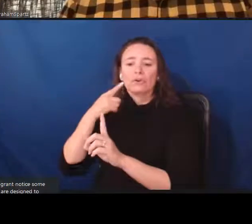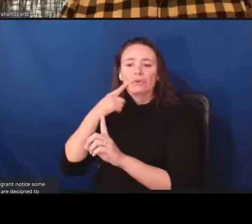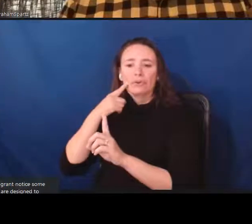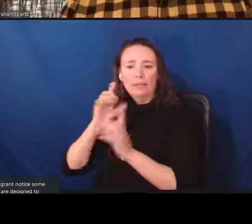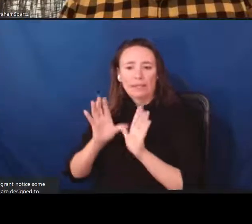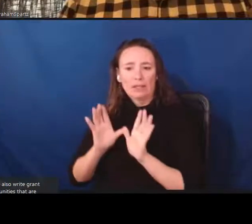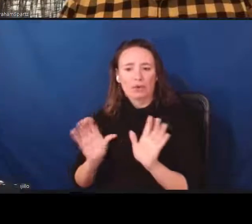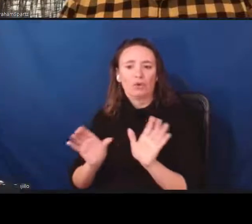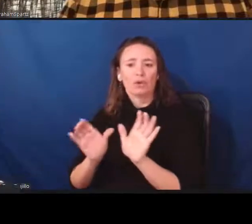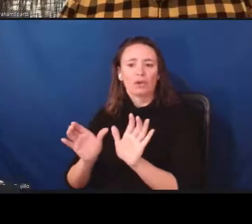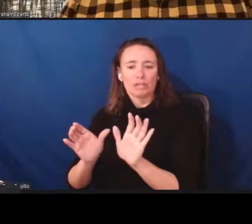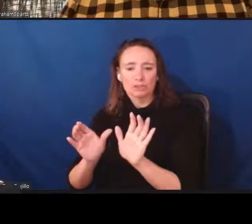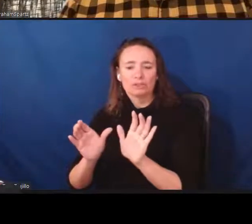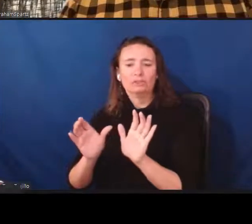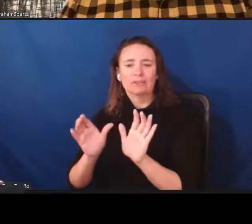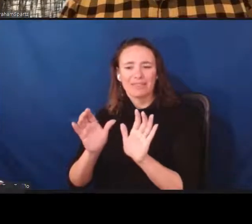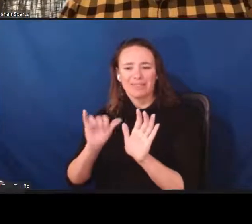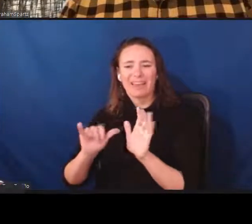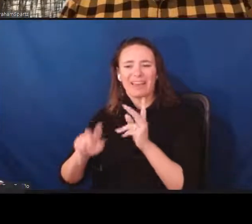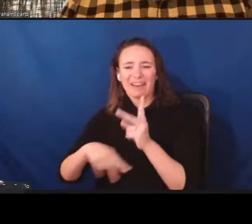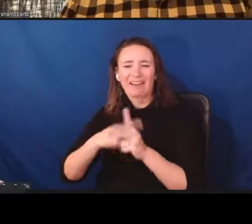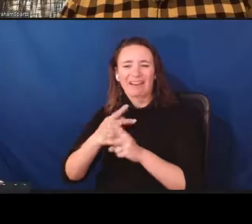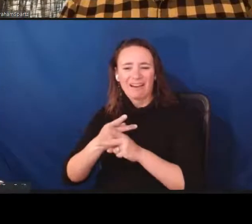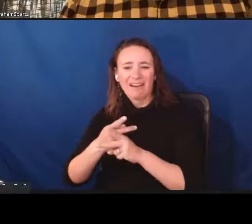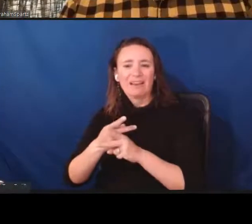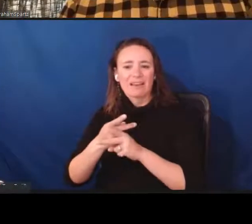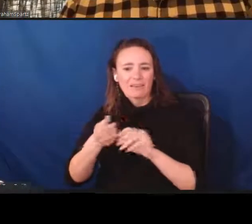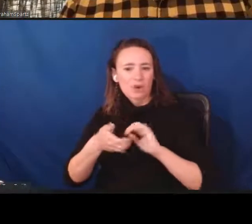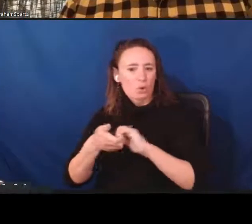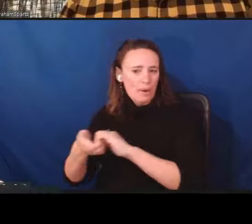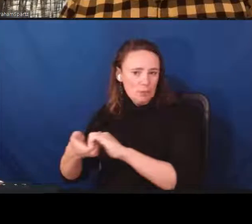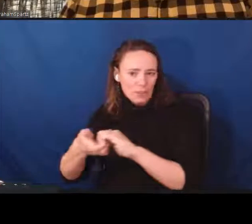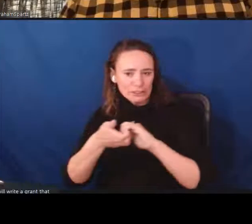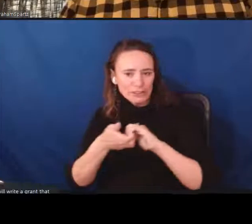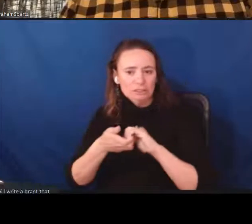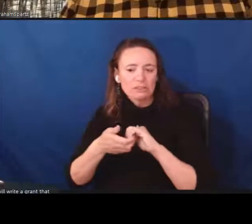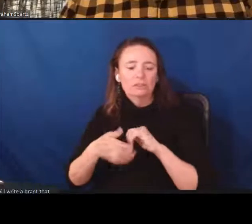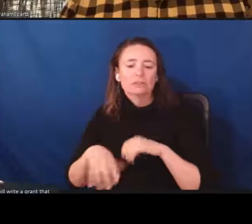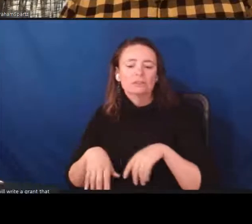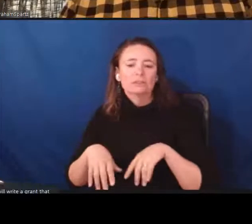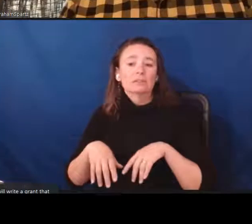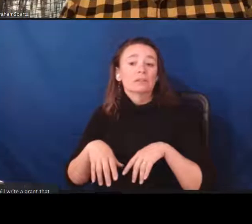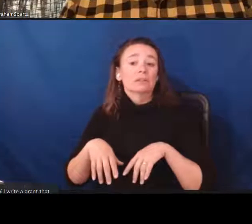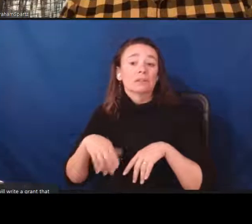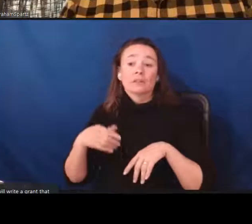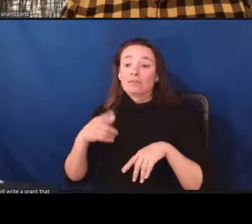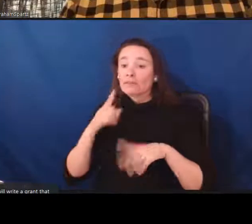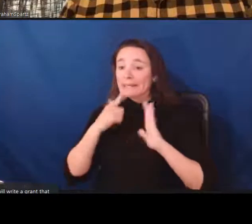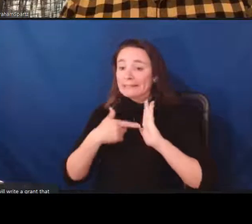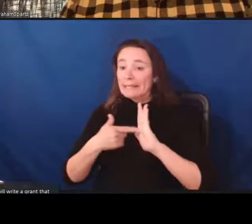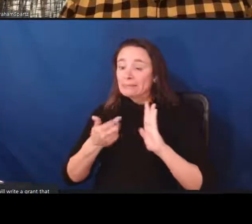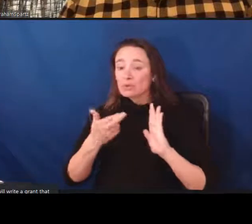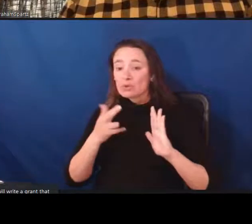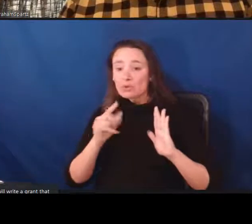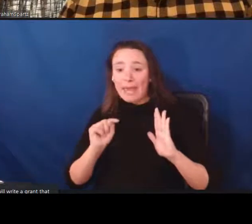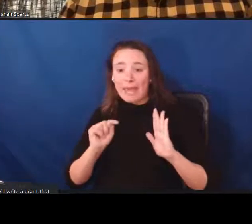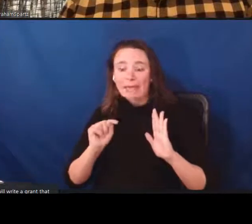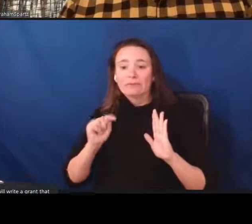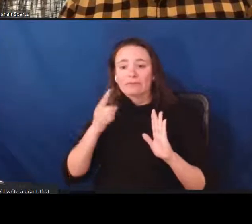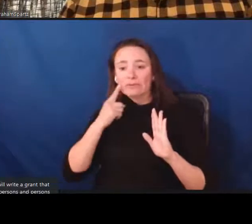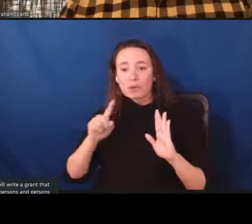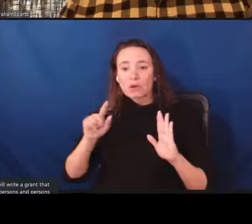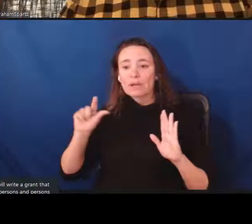encourage that kind of cooperation. So we'll write a grant that targets both LGBTQI plus persons and persons